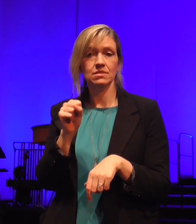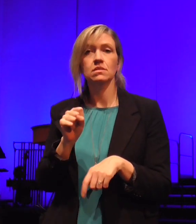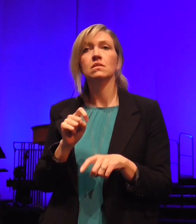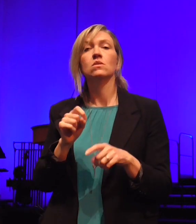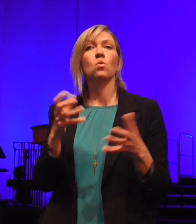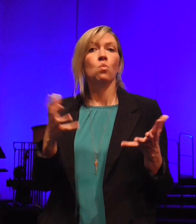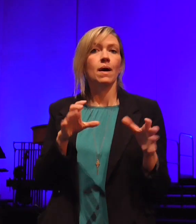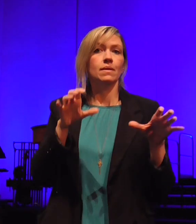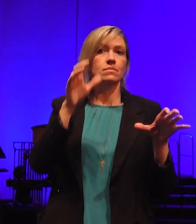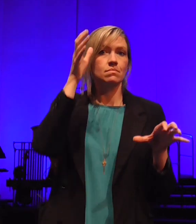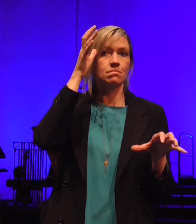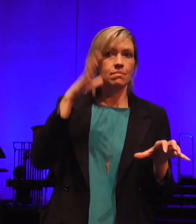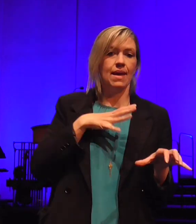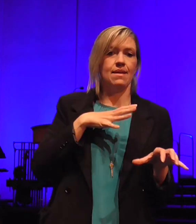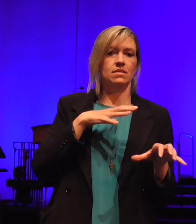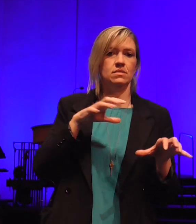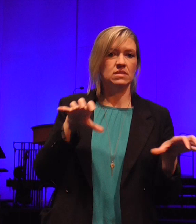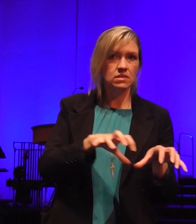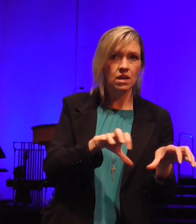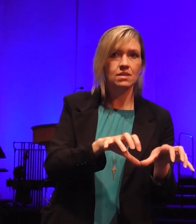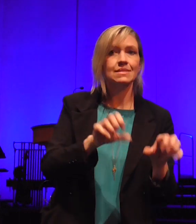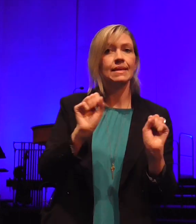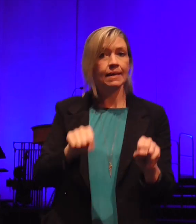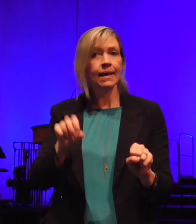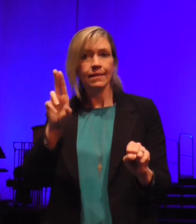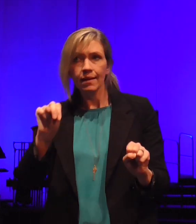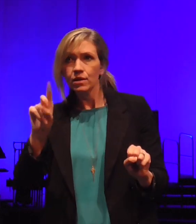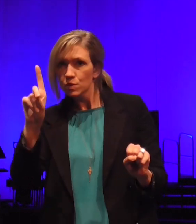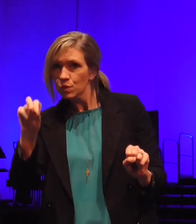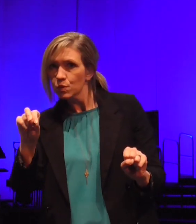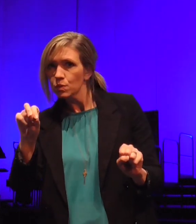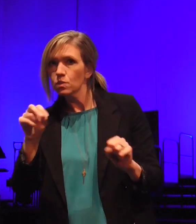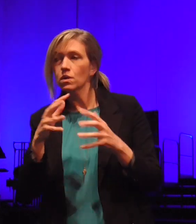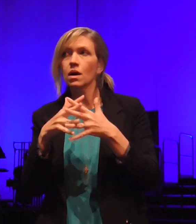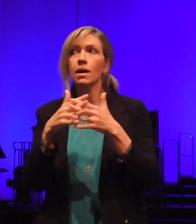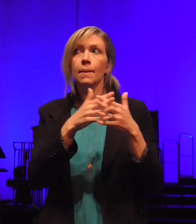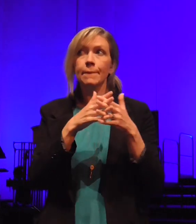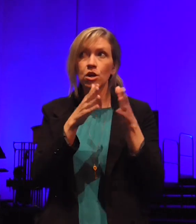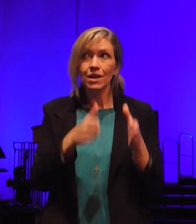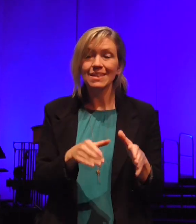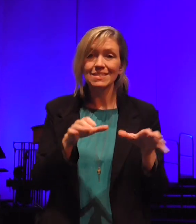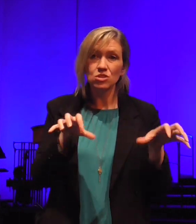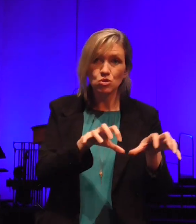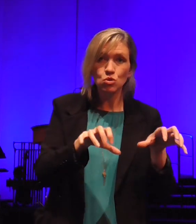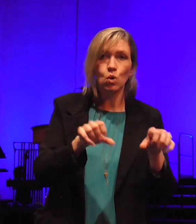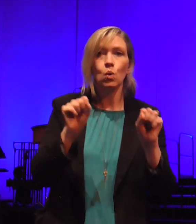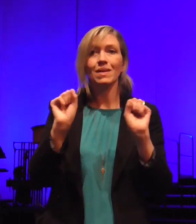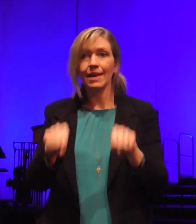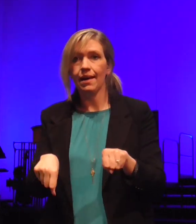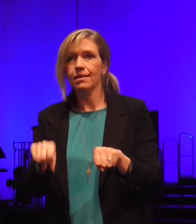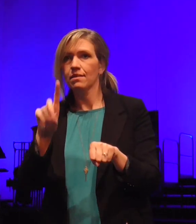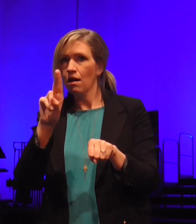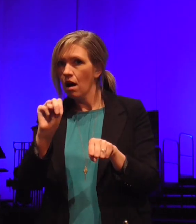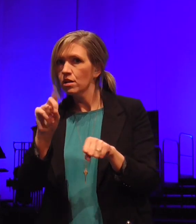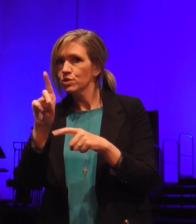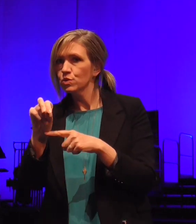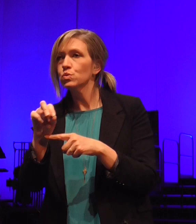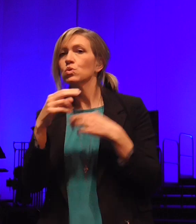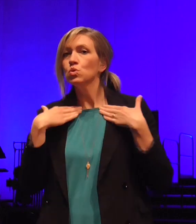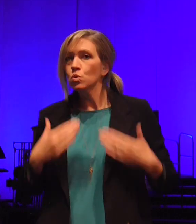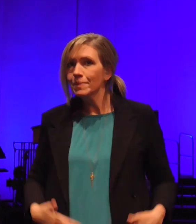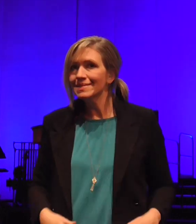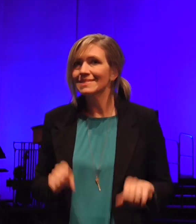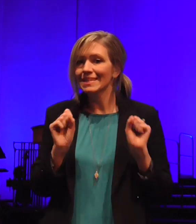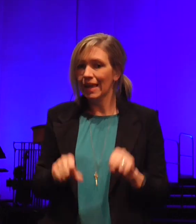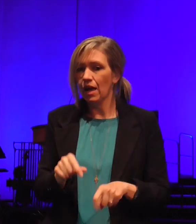done, man can undo. What Americans have done, Americans can undo. What human beings have done,